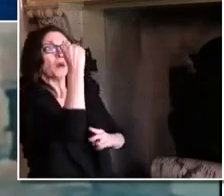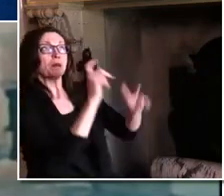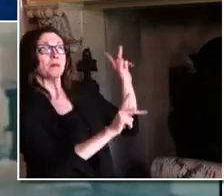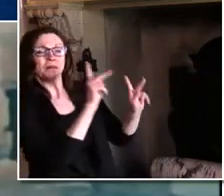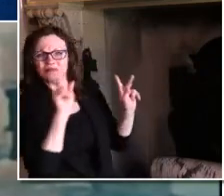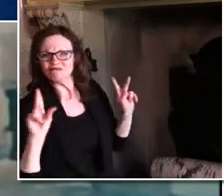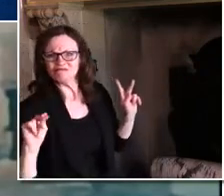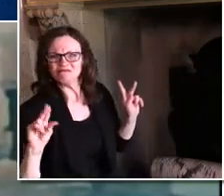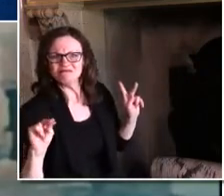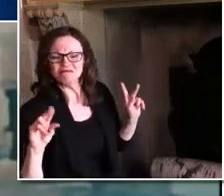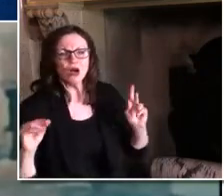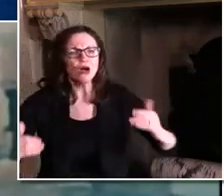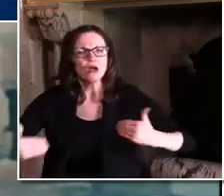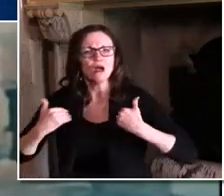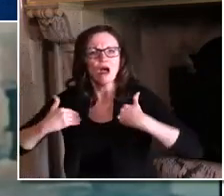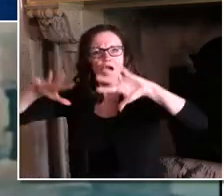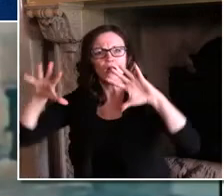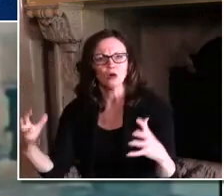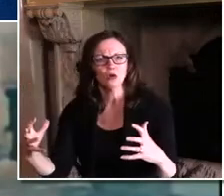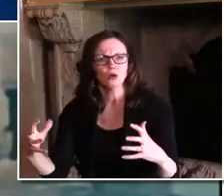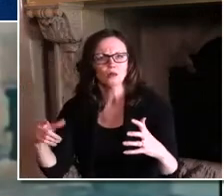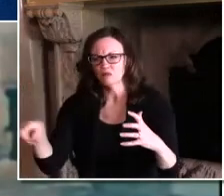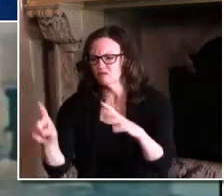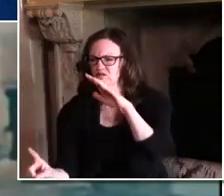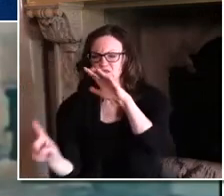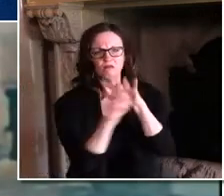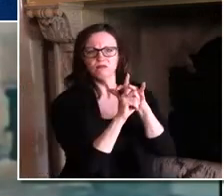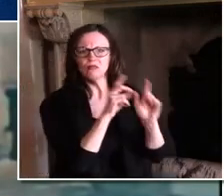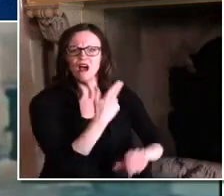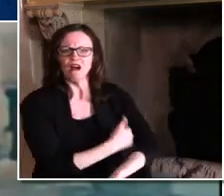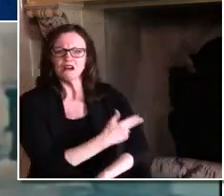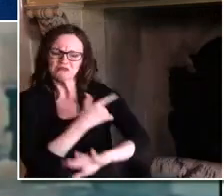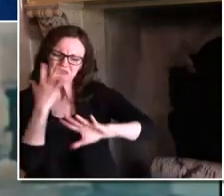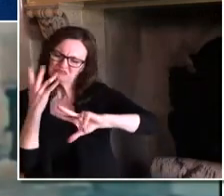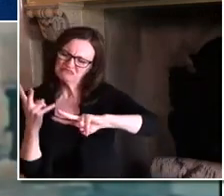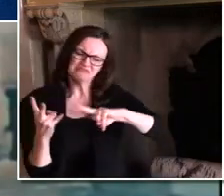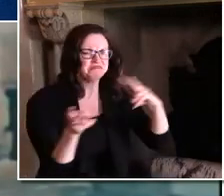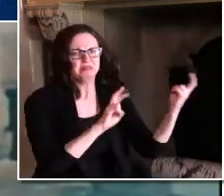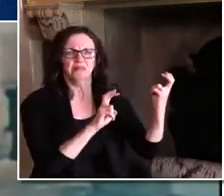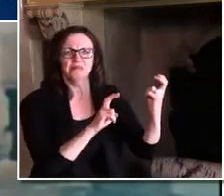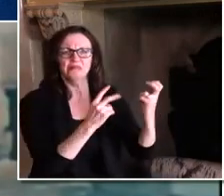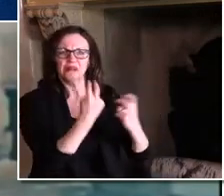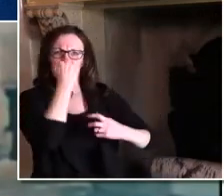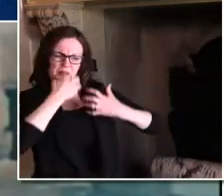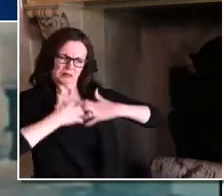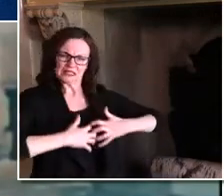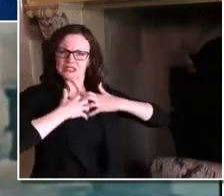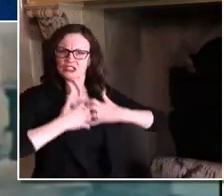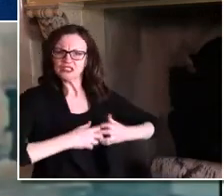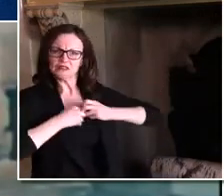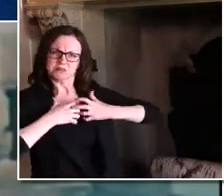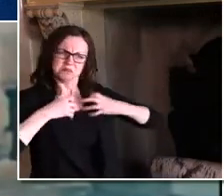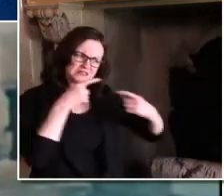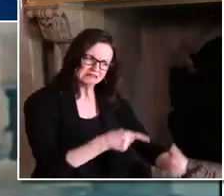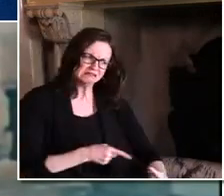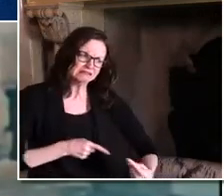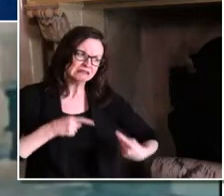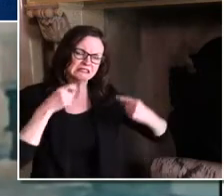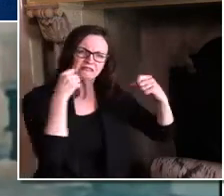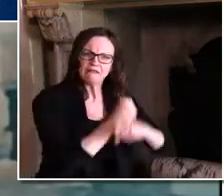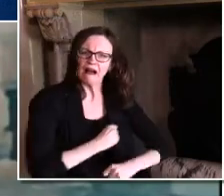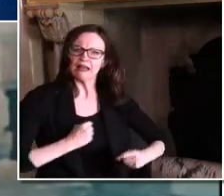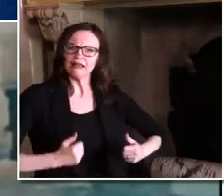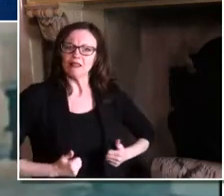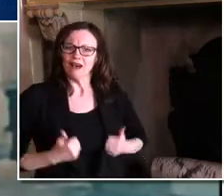my friends, neighbors, myself, and my community. This is why we all need to work together.